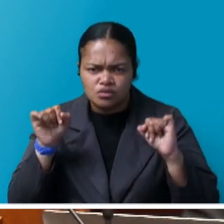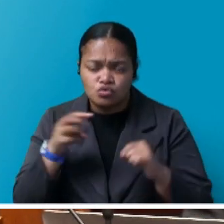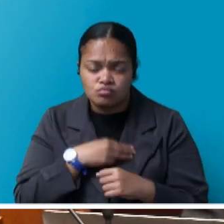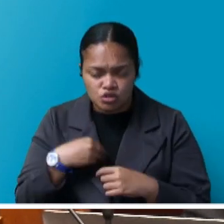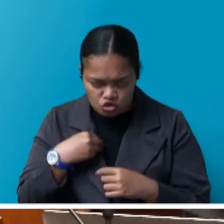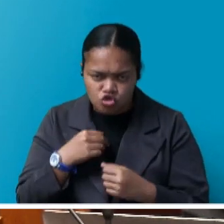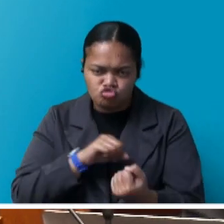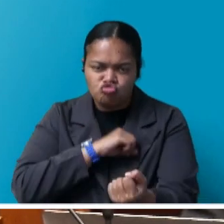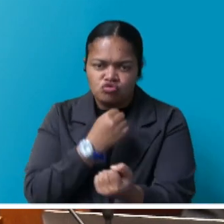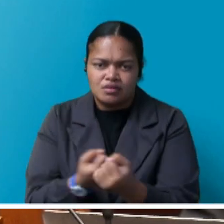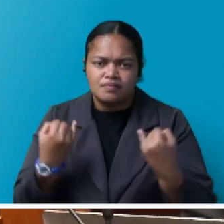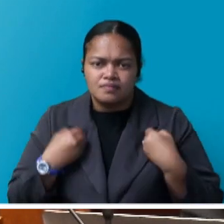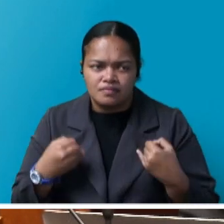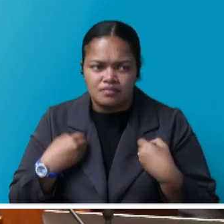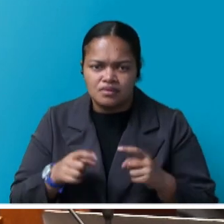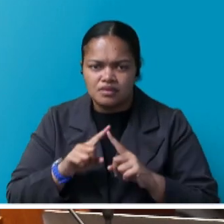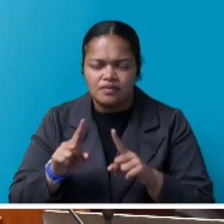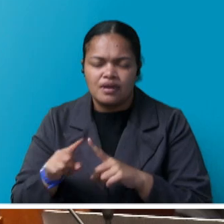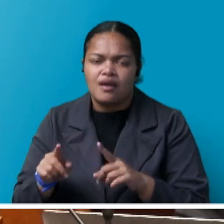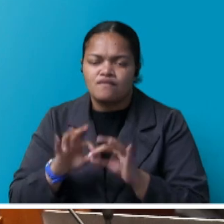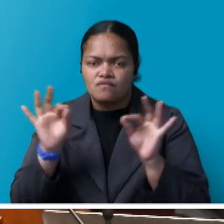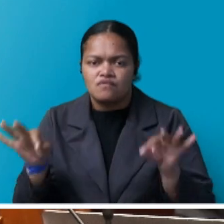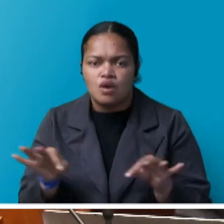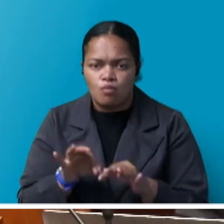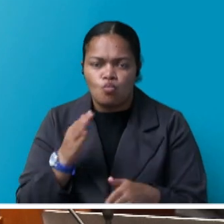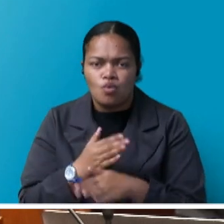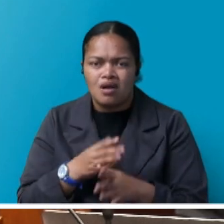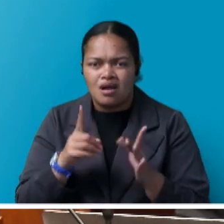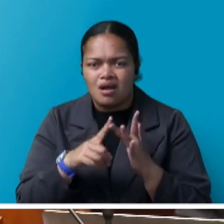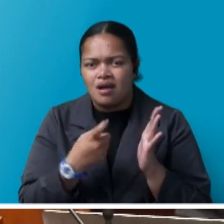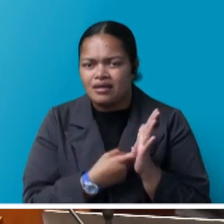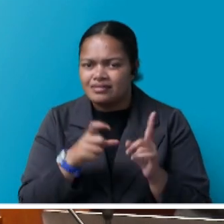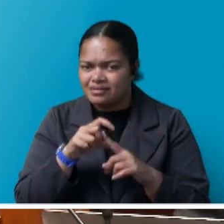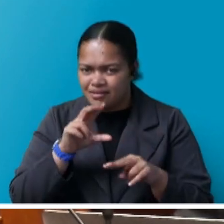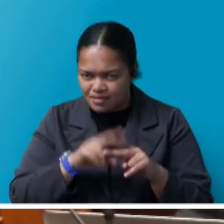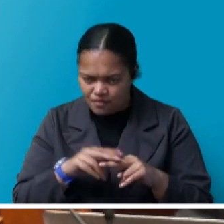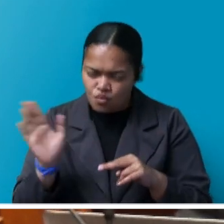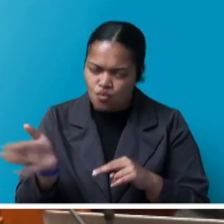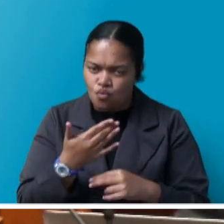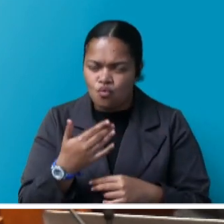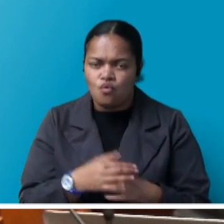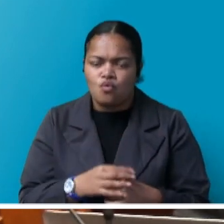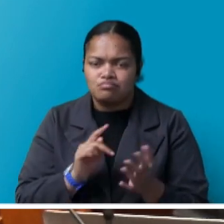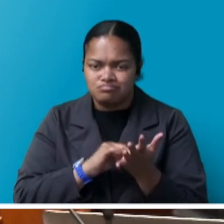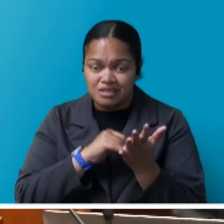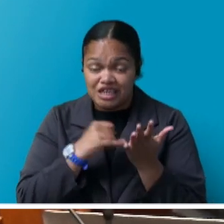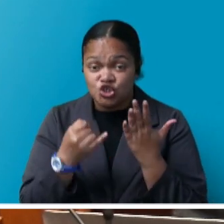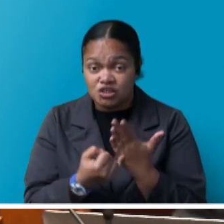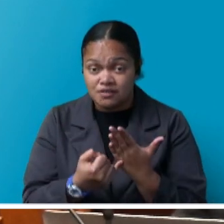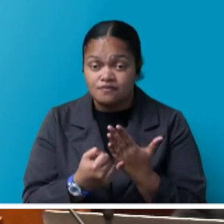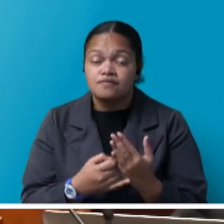the implementation of the Integrated Rural Development Framework, or IRDF, to ensure that all development initiatives are risk-informed